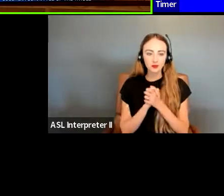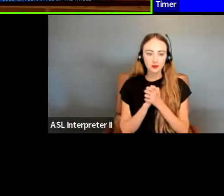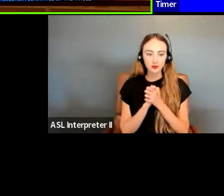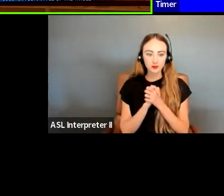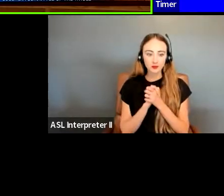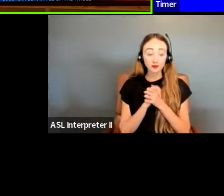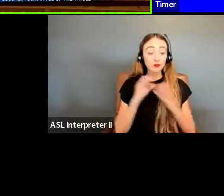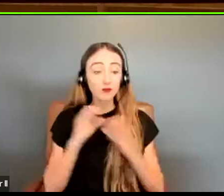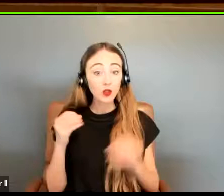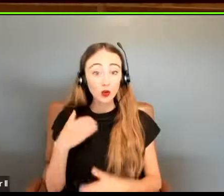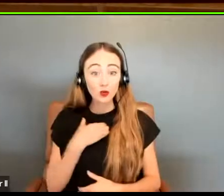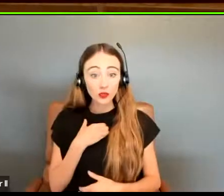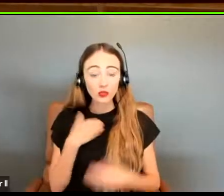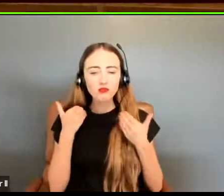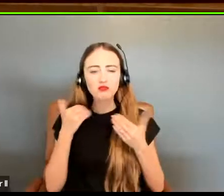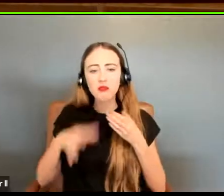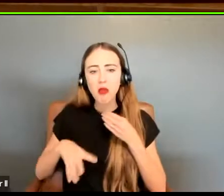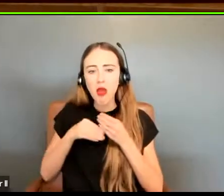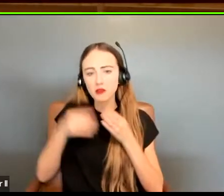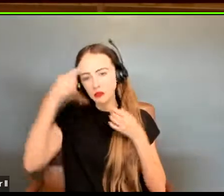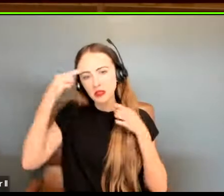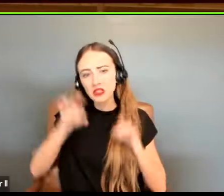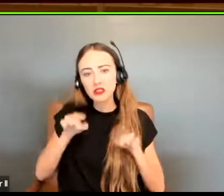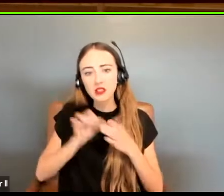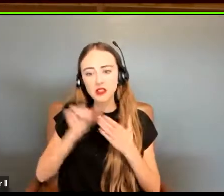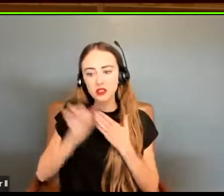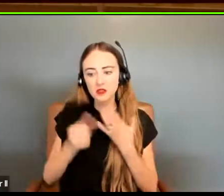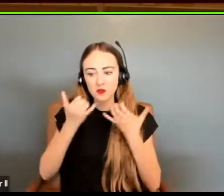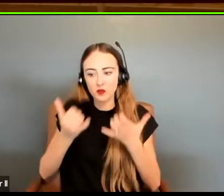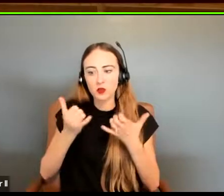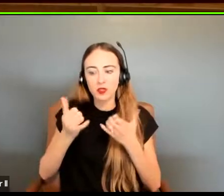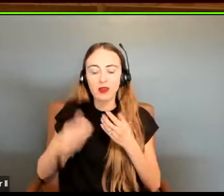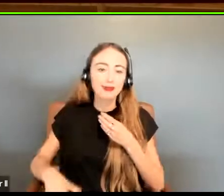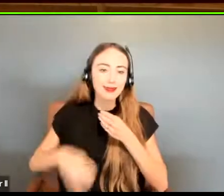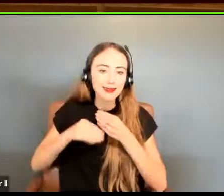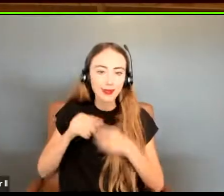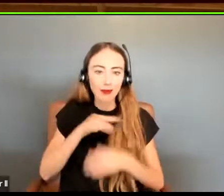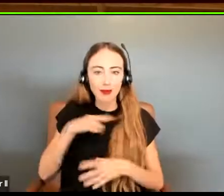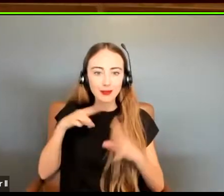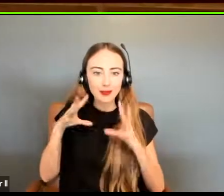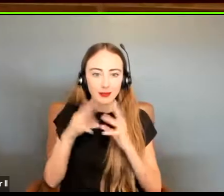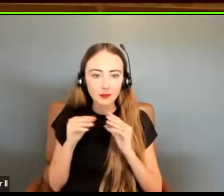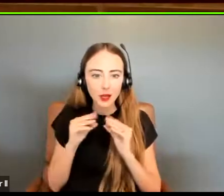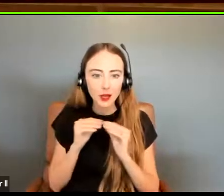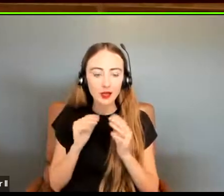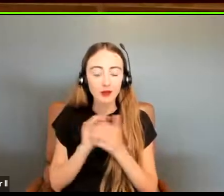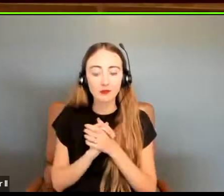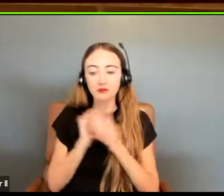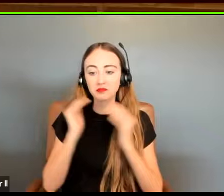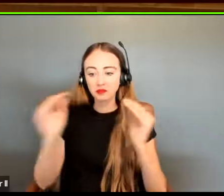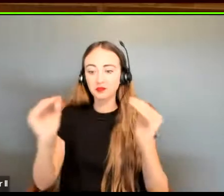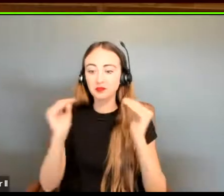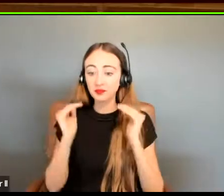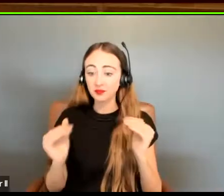Without objection, this measure will be placed on the consent agenda for today's additional legislative meeting. The